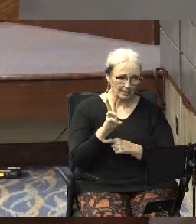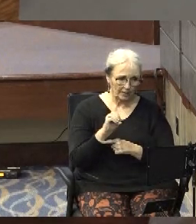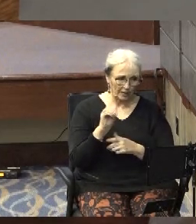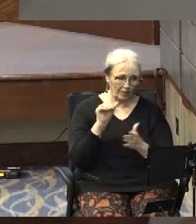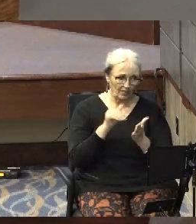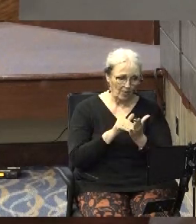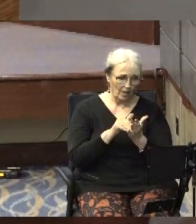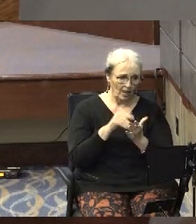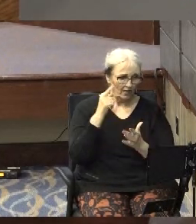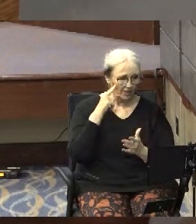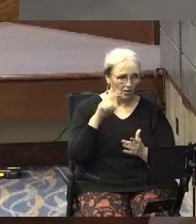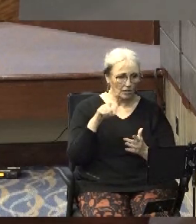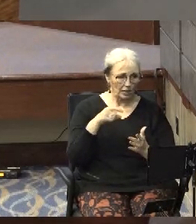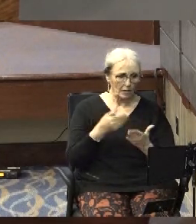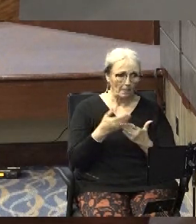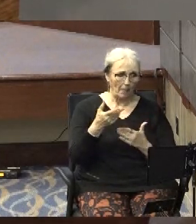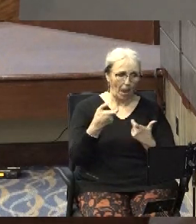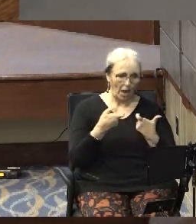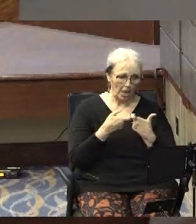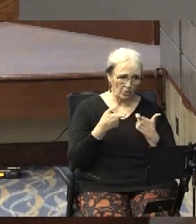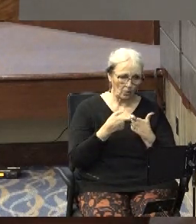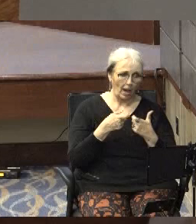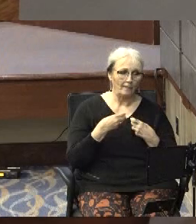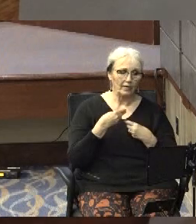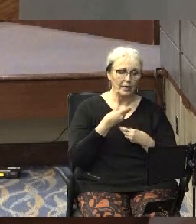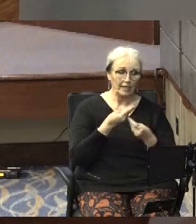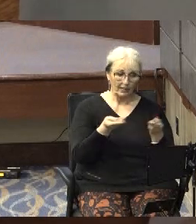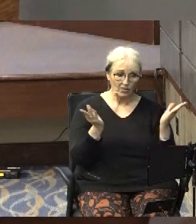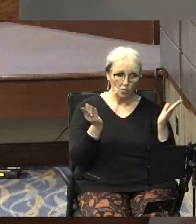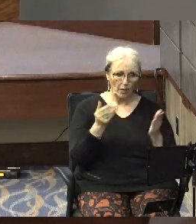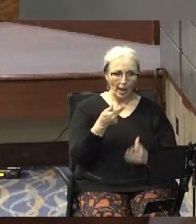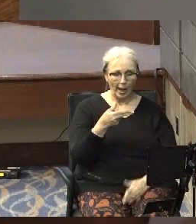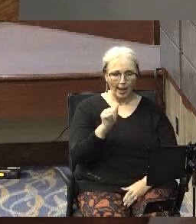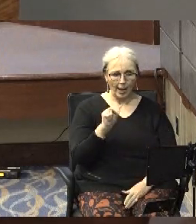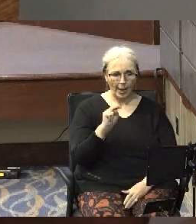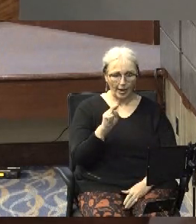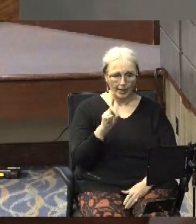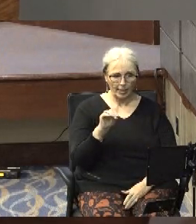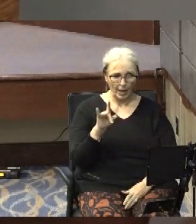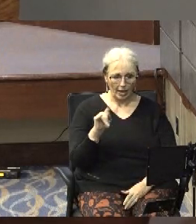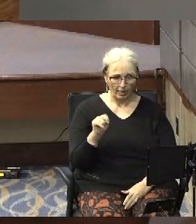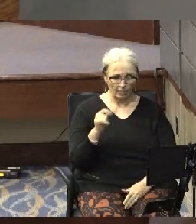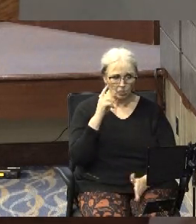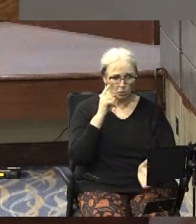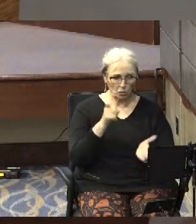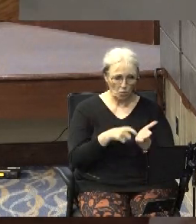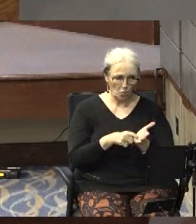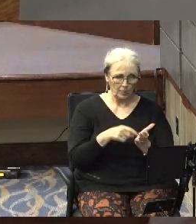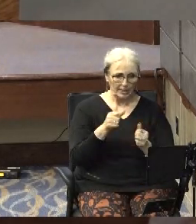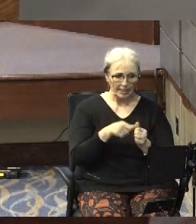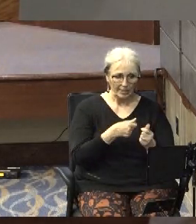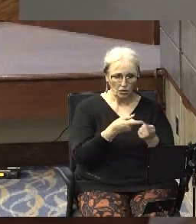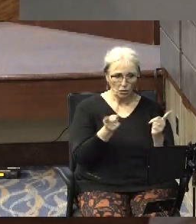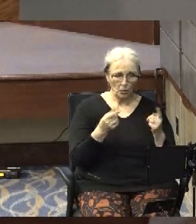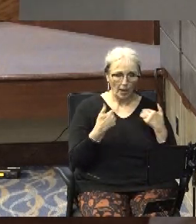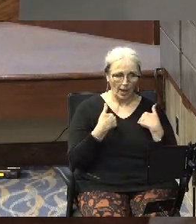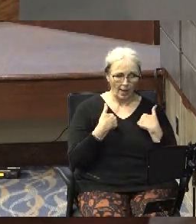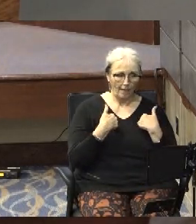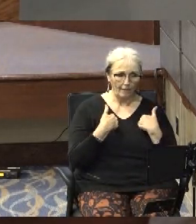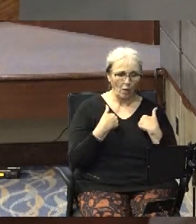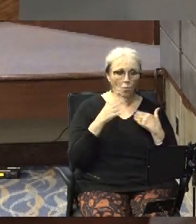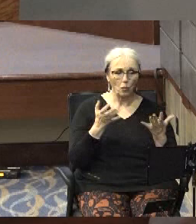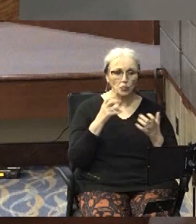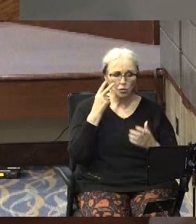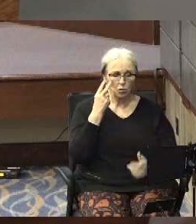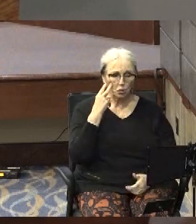I think you should buy electric. Now, I've given you a handout. You'll notice in this envelope here that you each have there. I want to draw your